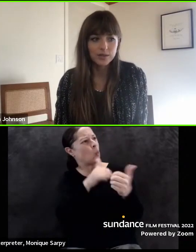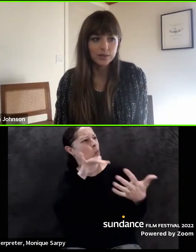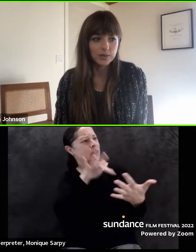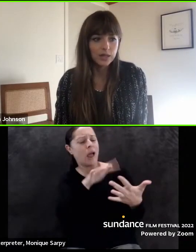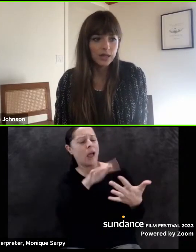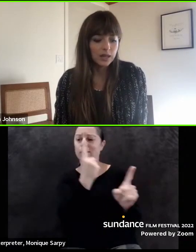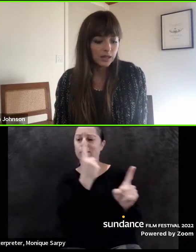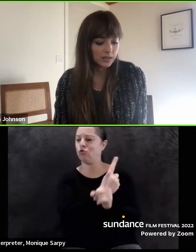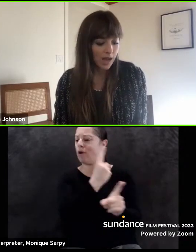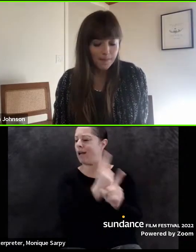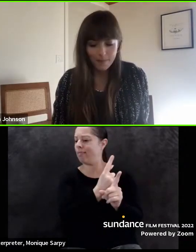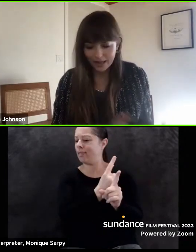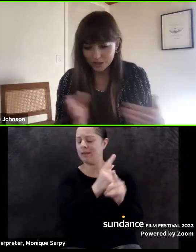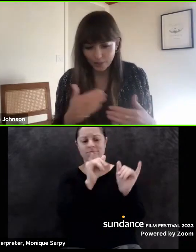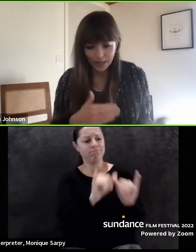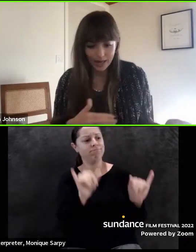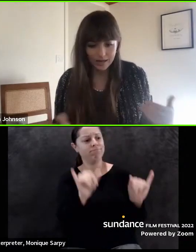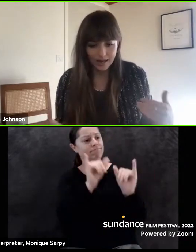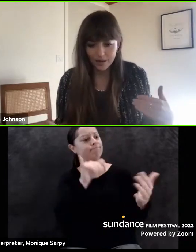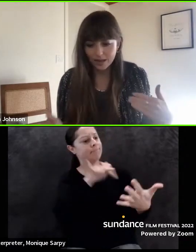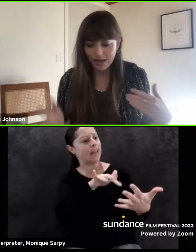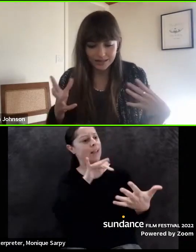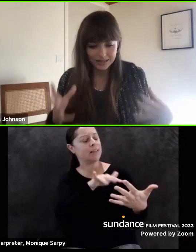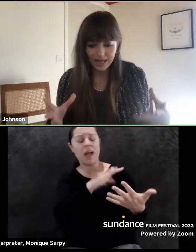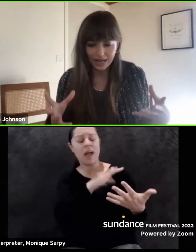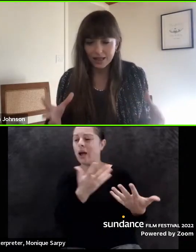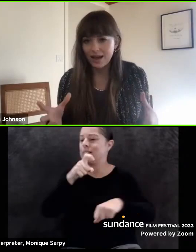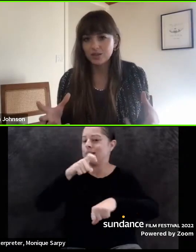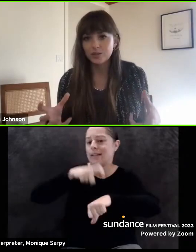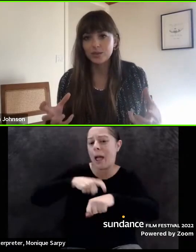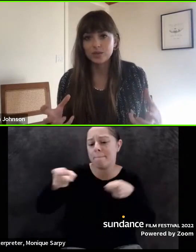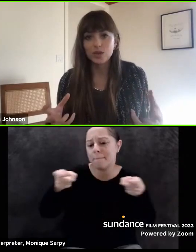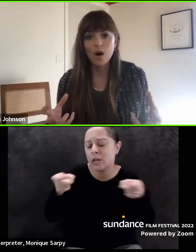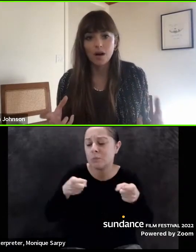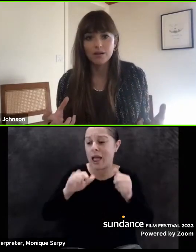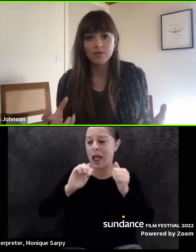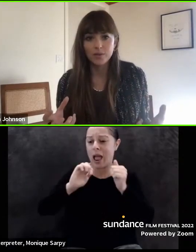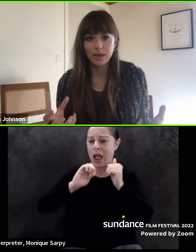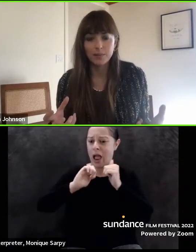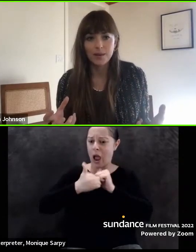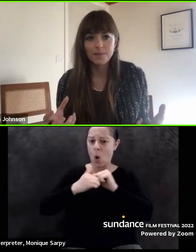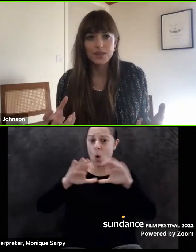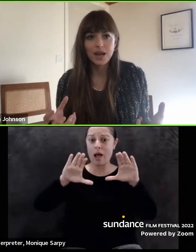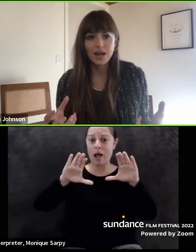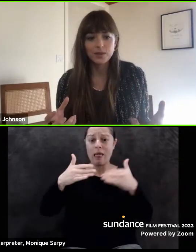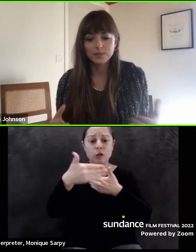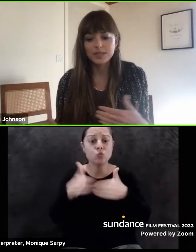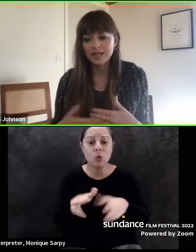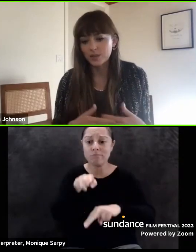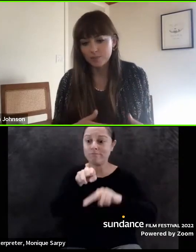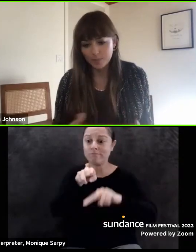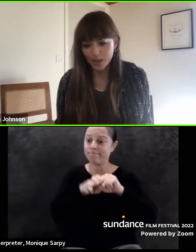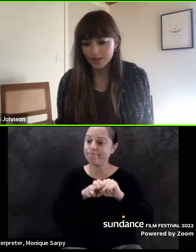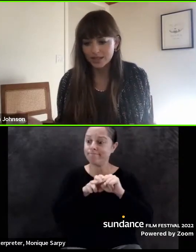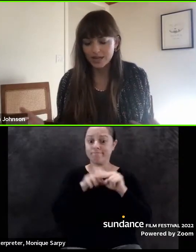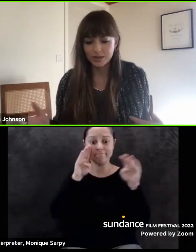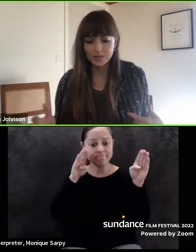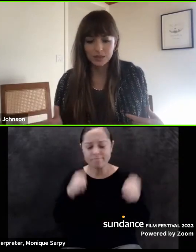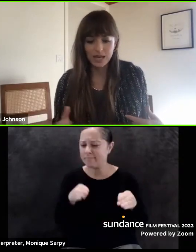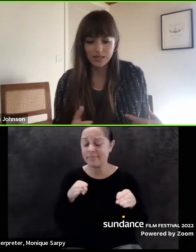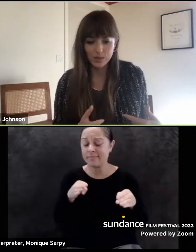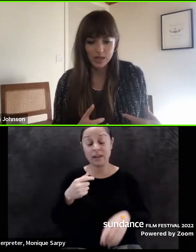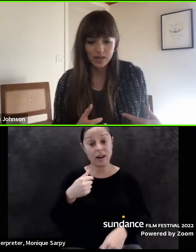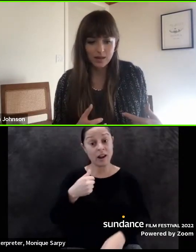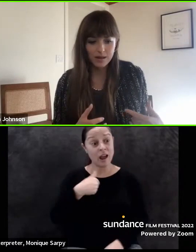how to time management and how to sit in a classroom. It was so hard for me, but I was obsessed with books, and I